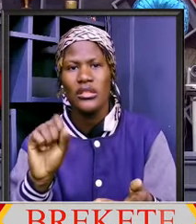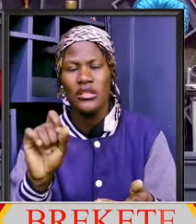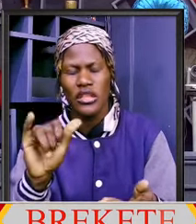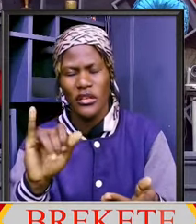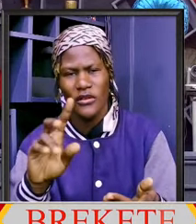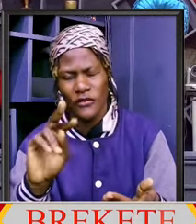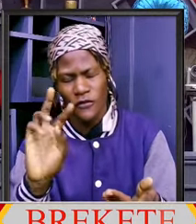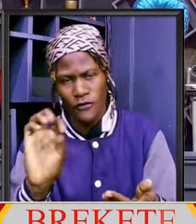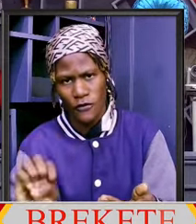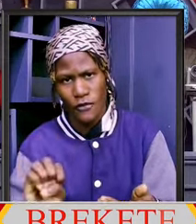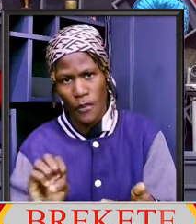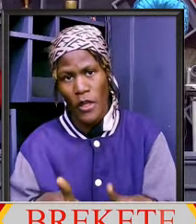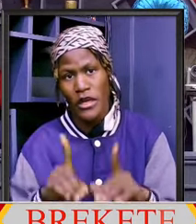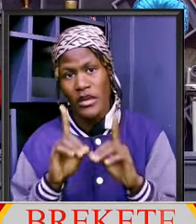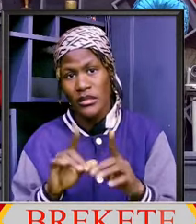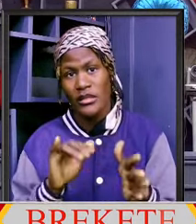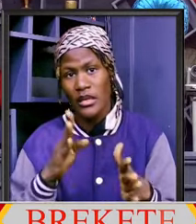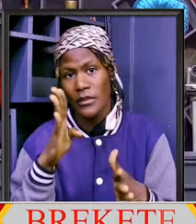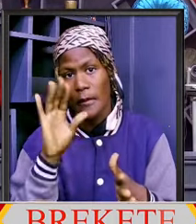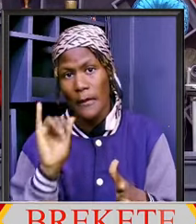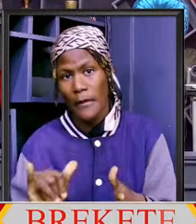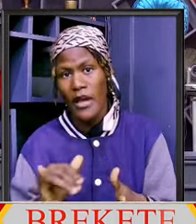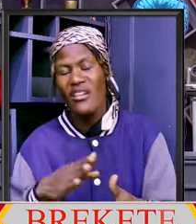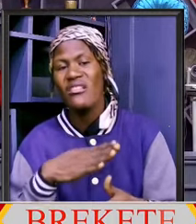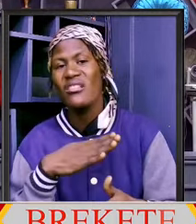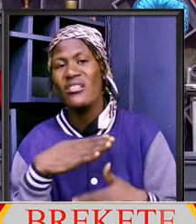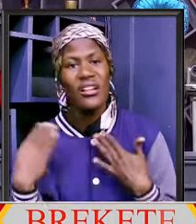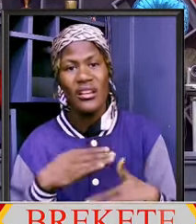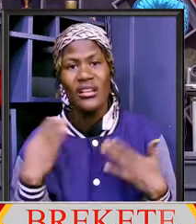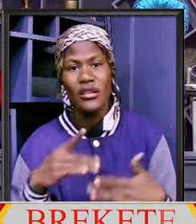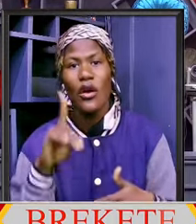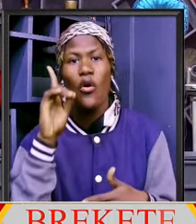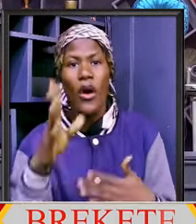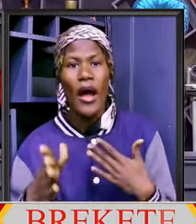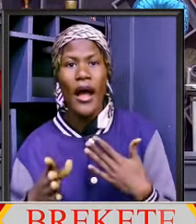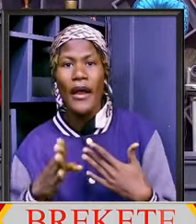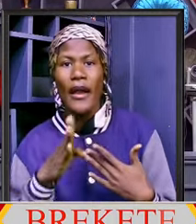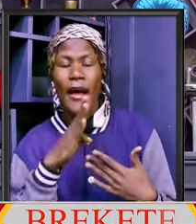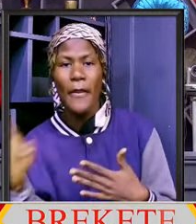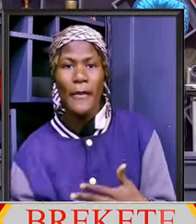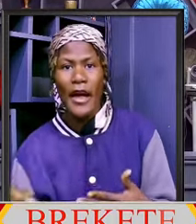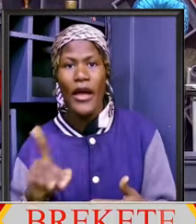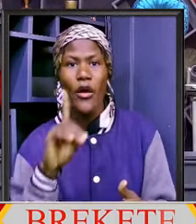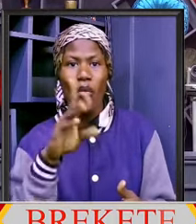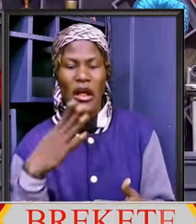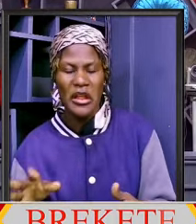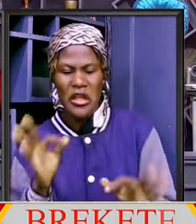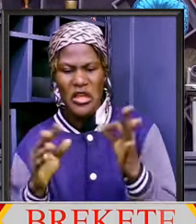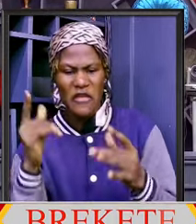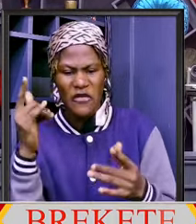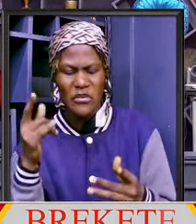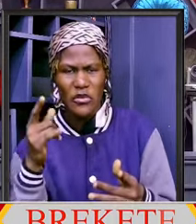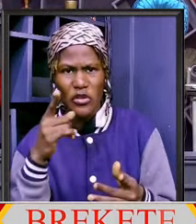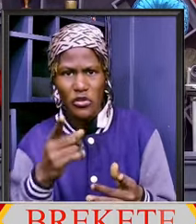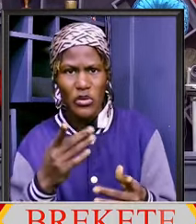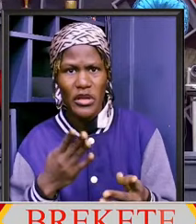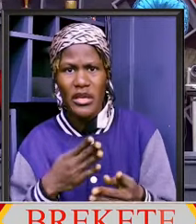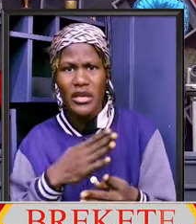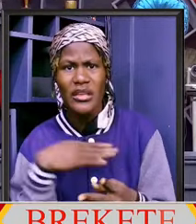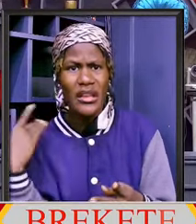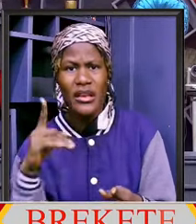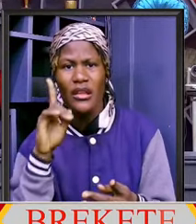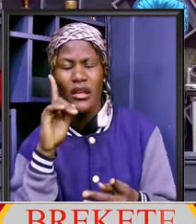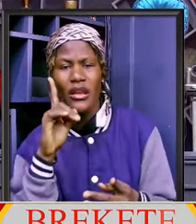by eliminating them one by one. Amen. If it means eliminating them at once, do it, O God.